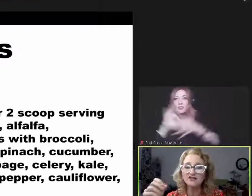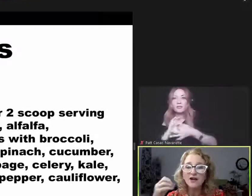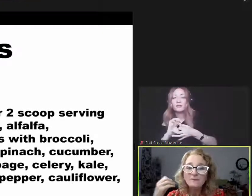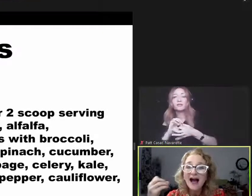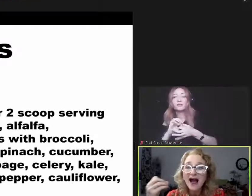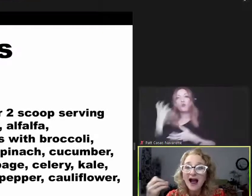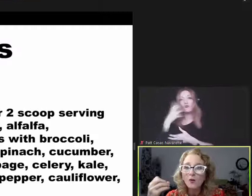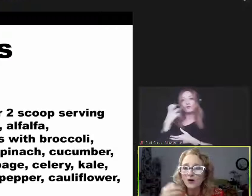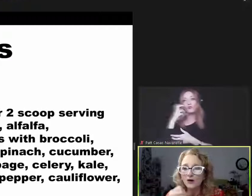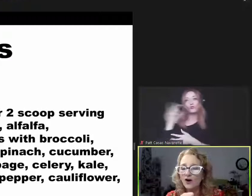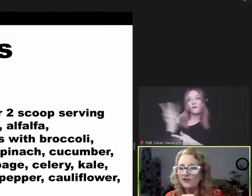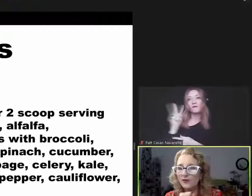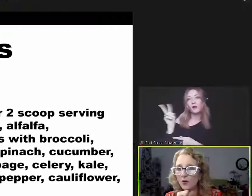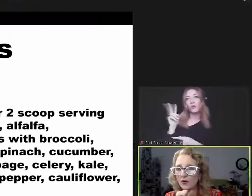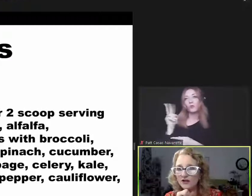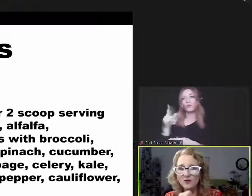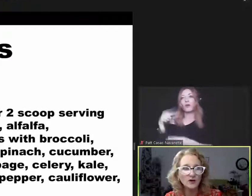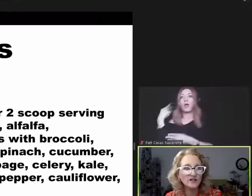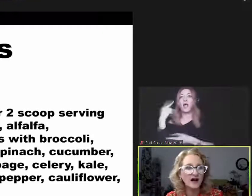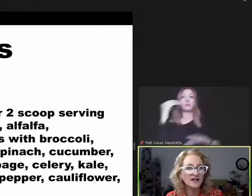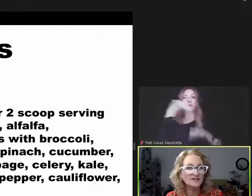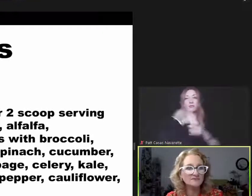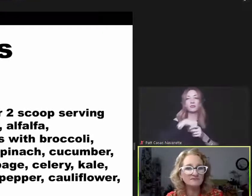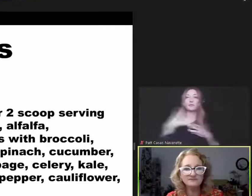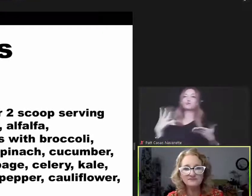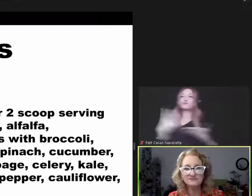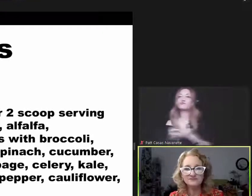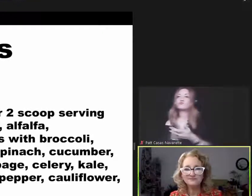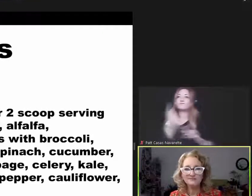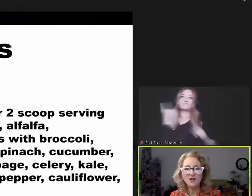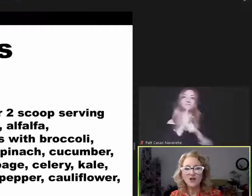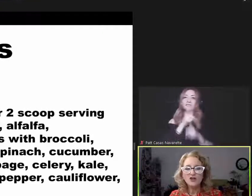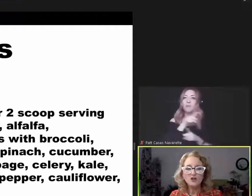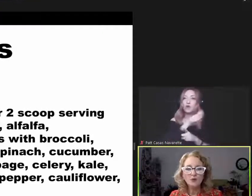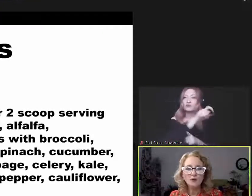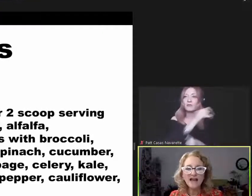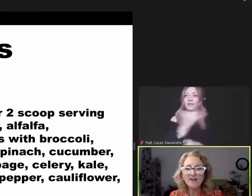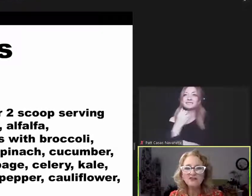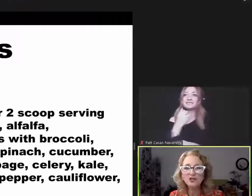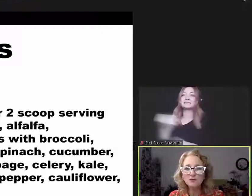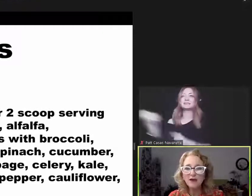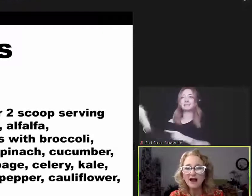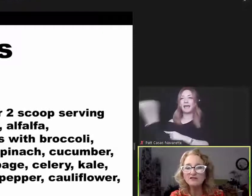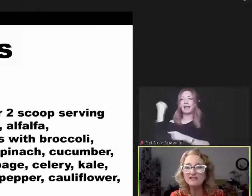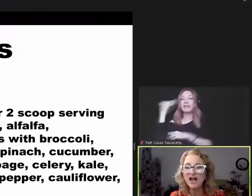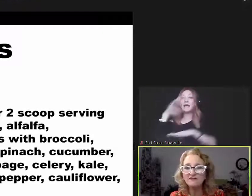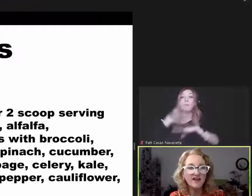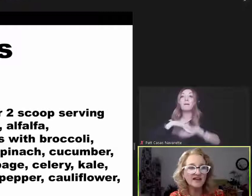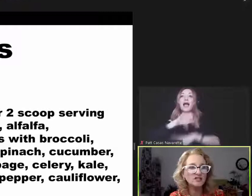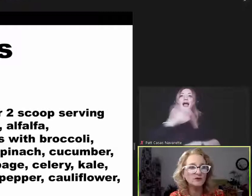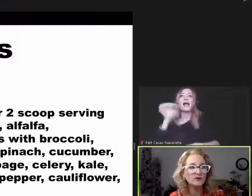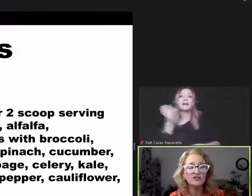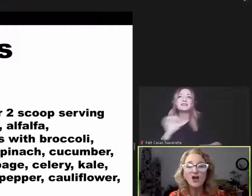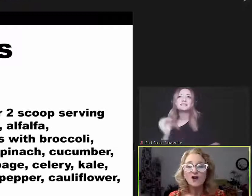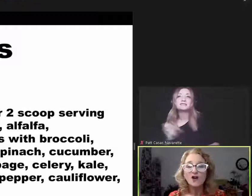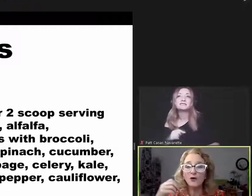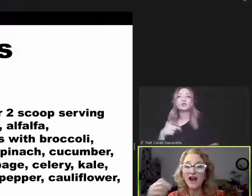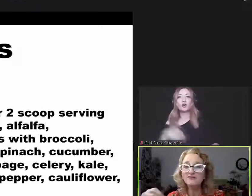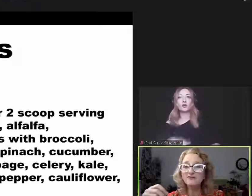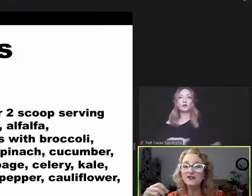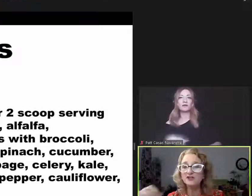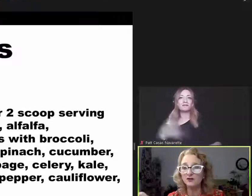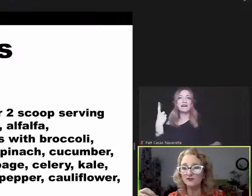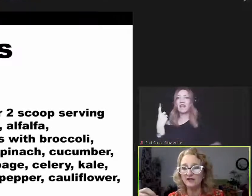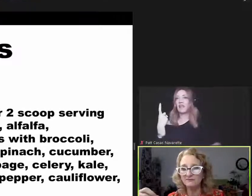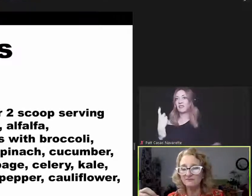digestive power for your gut. So we have 2 pounds of vegetables for